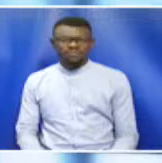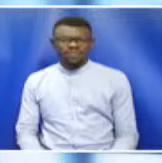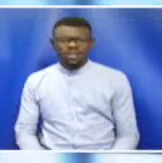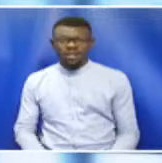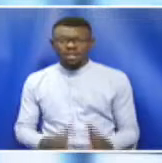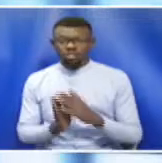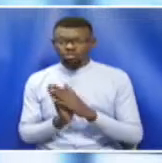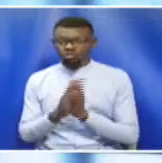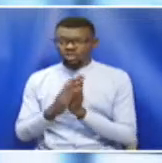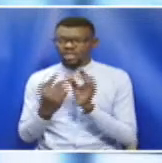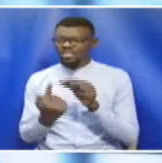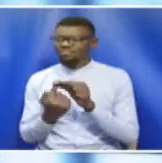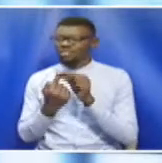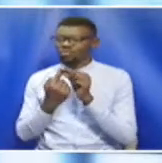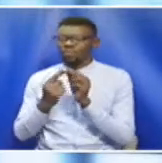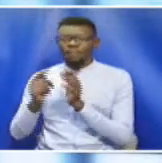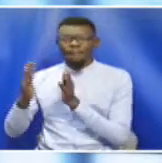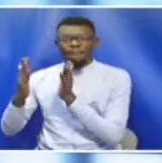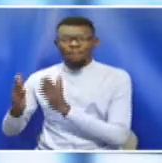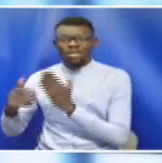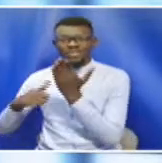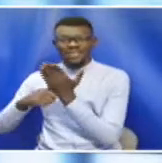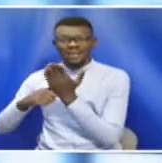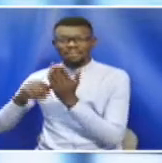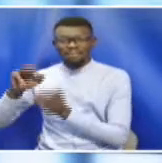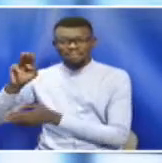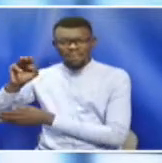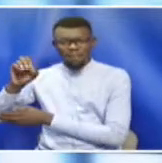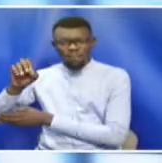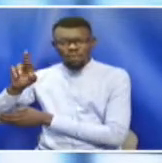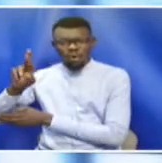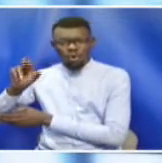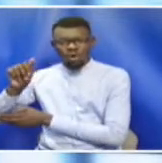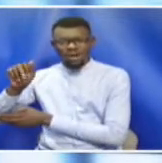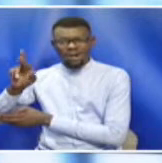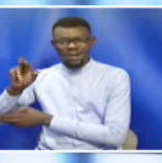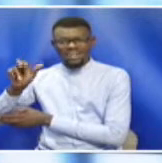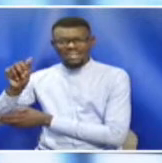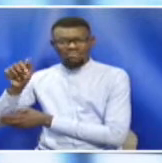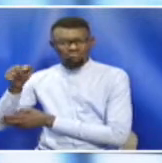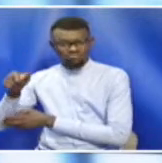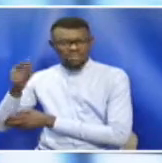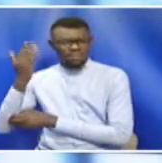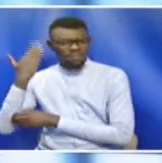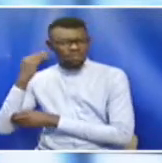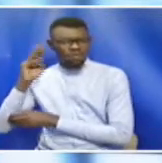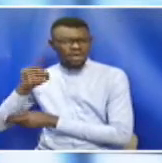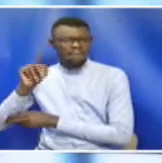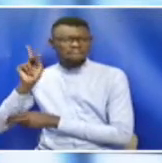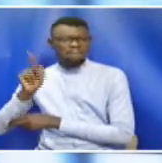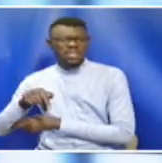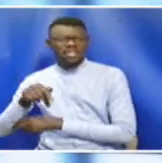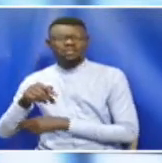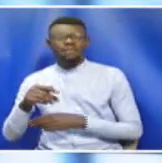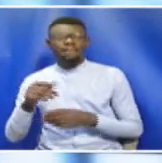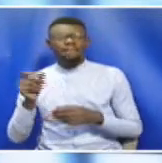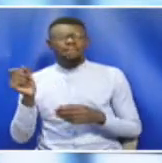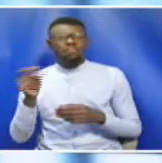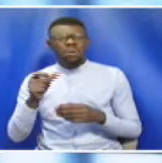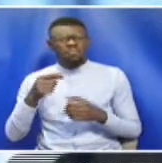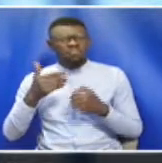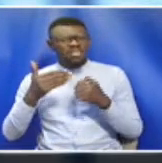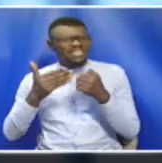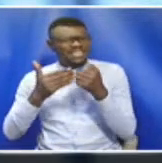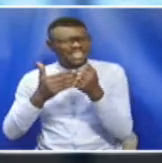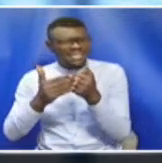Report now, and George Morara was a member of parliament who lasted barely 9 months in the August House before death snatched him